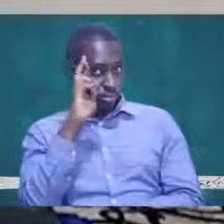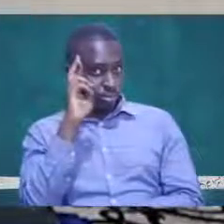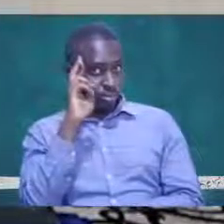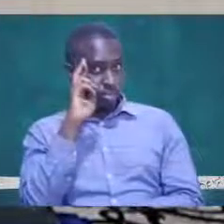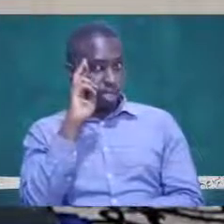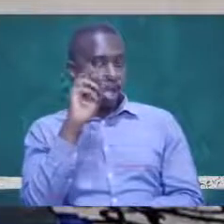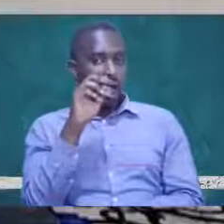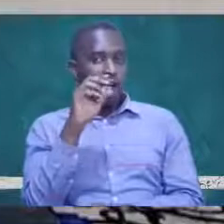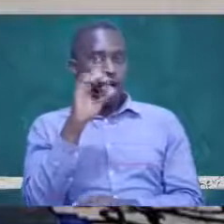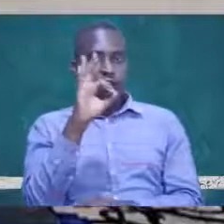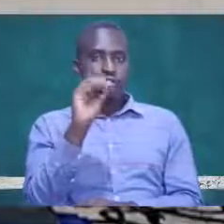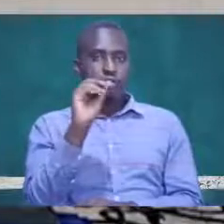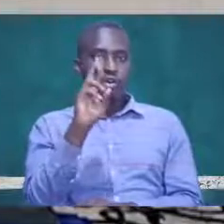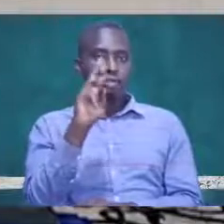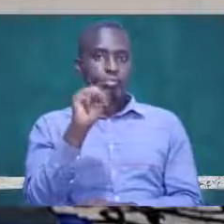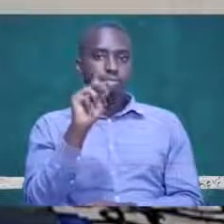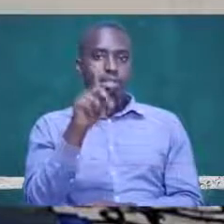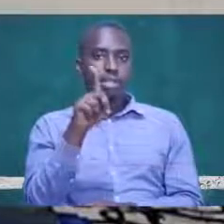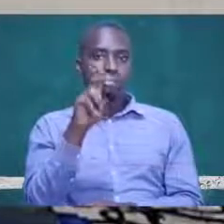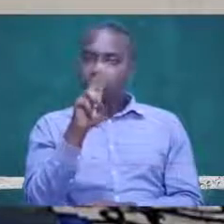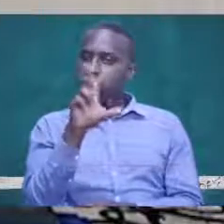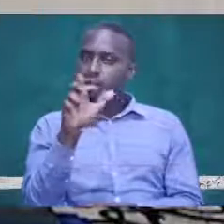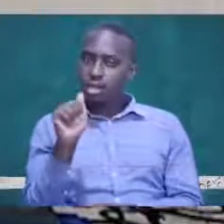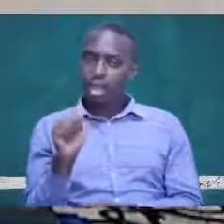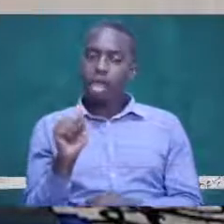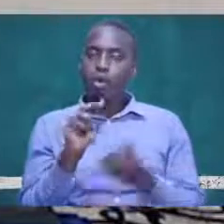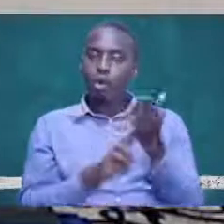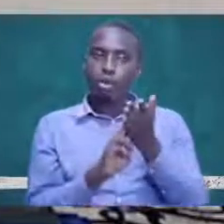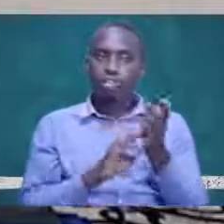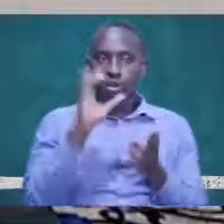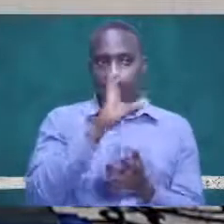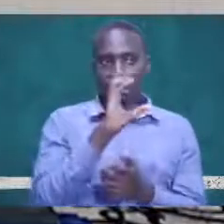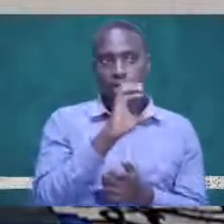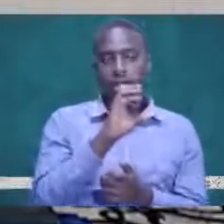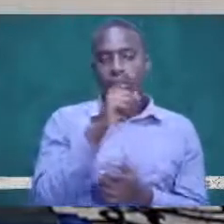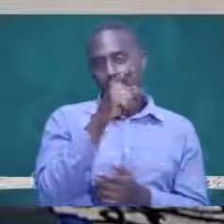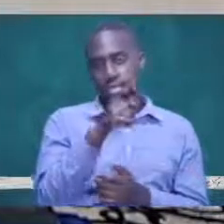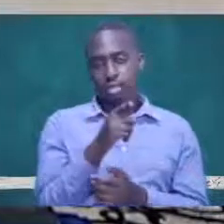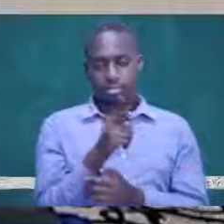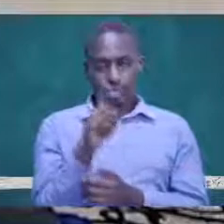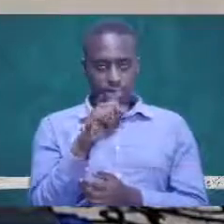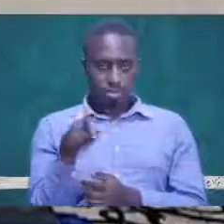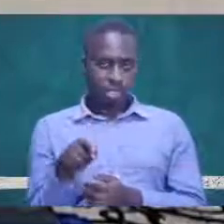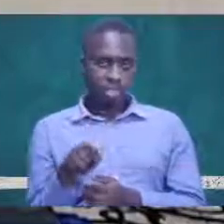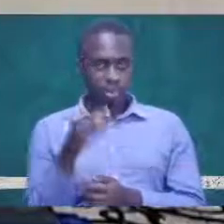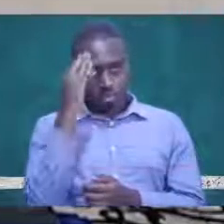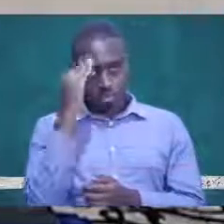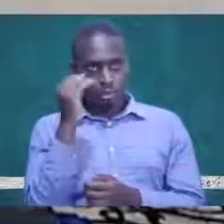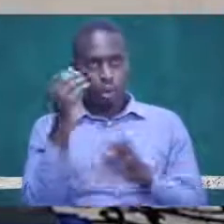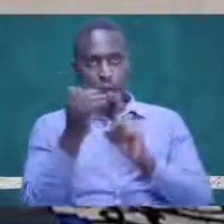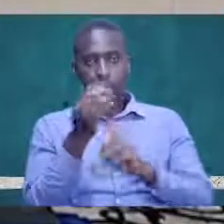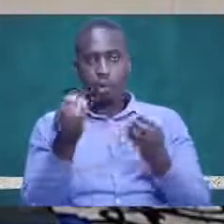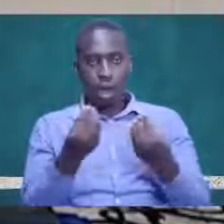formula of calculating multiplier given marginal propensity to consume. And how do we get